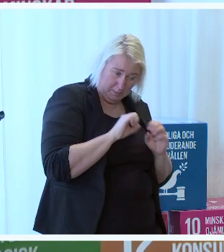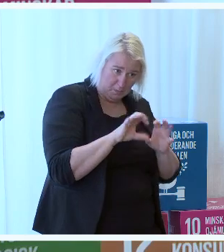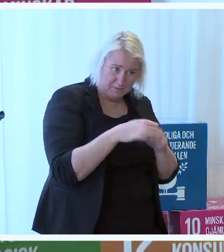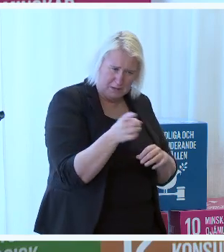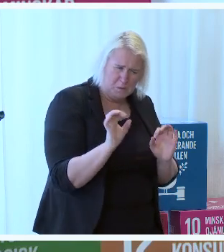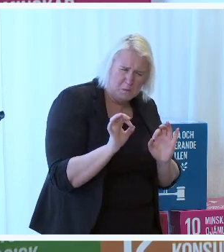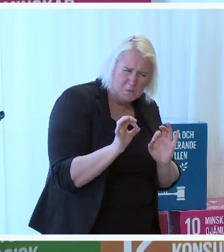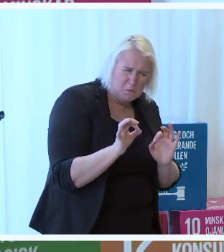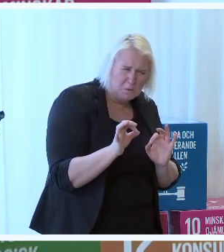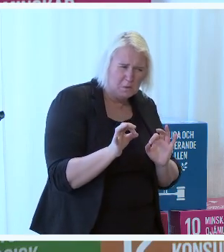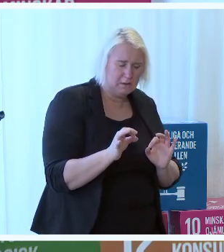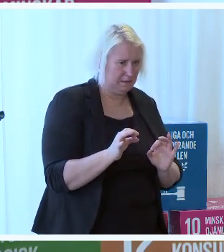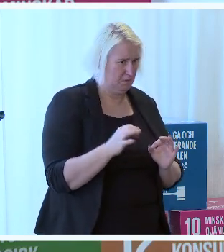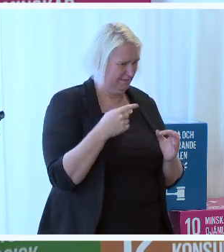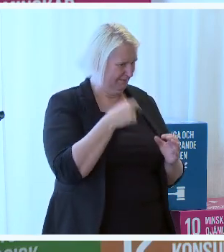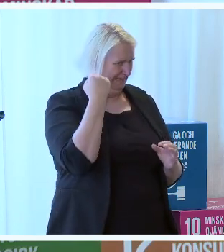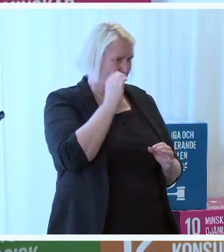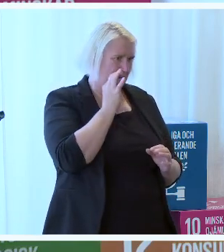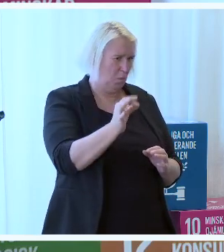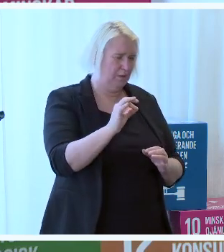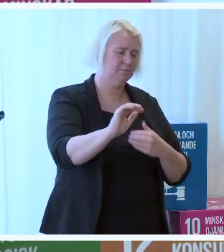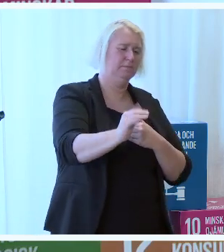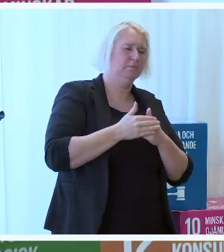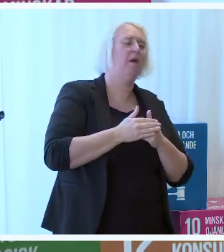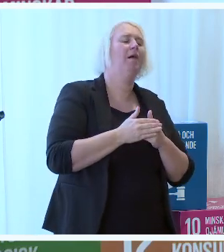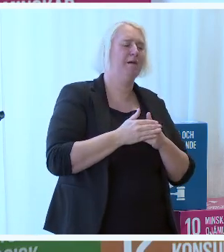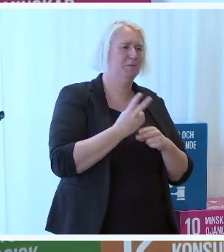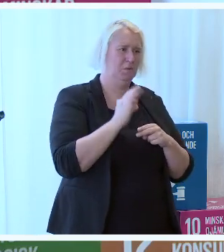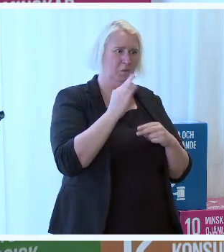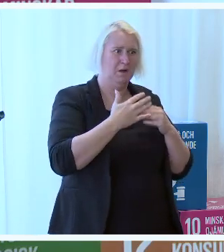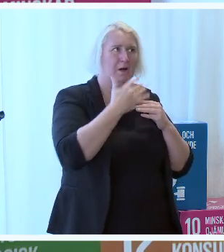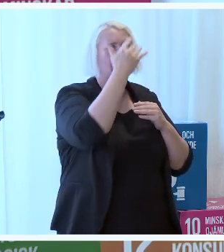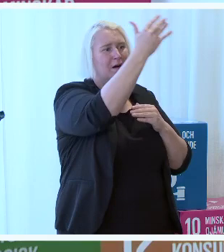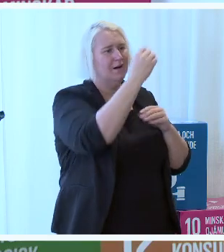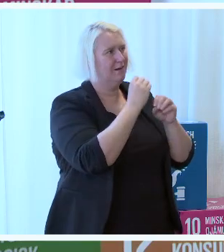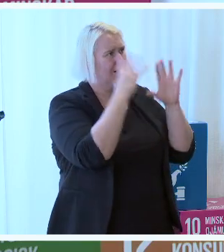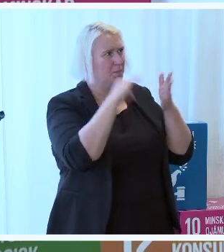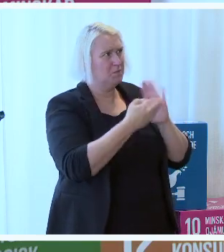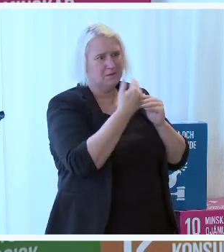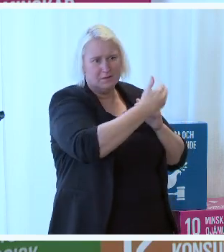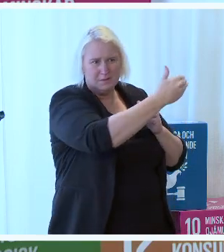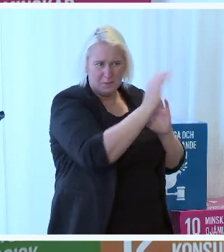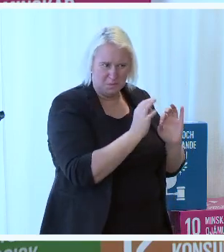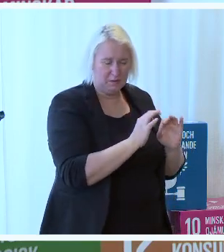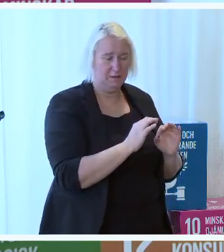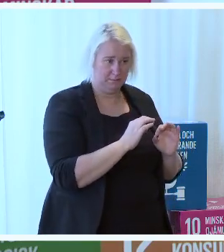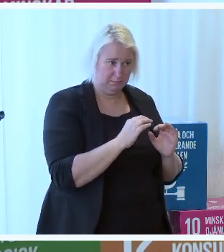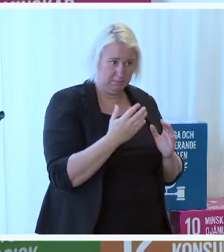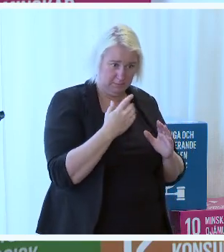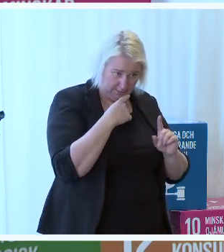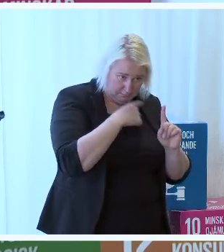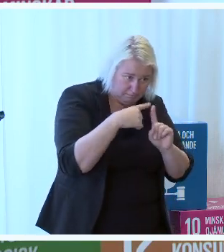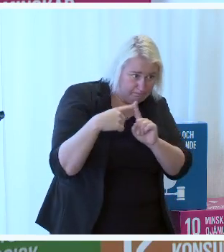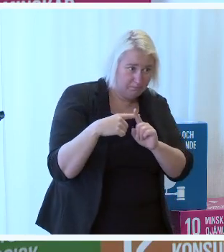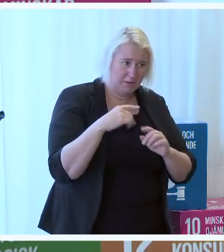is a very important question for us, so that we can strategize and look again whether our projects are successful or maybe if we need to